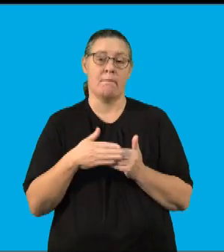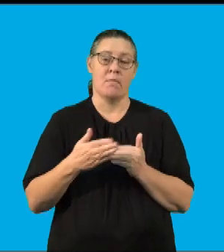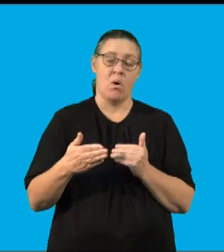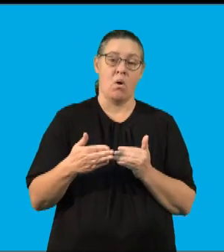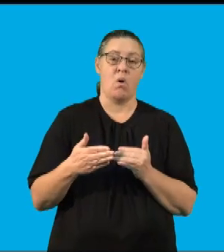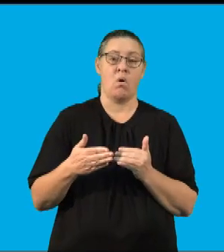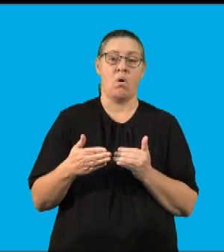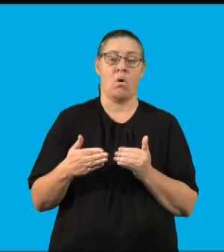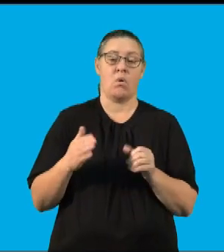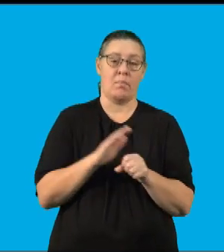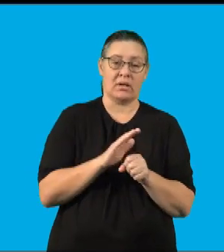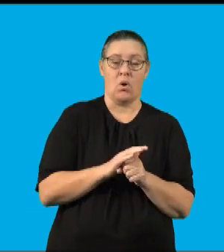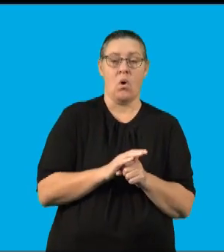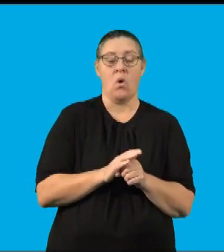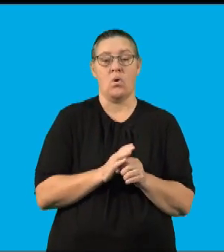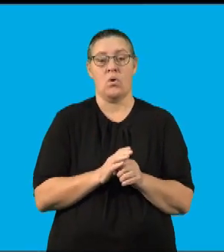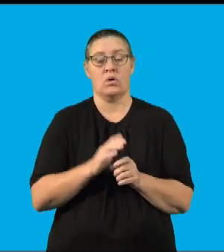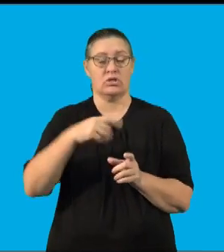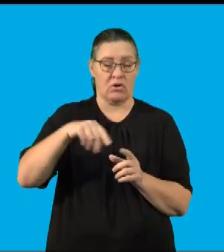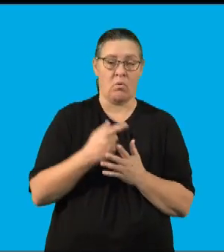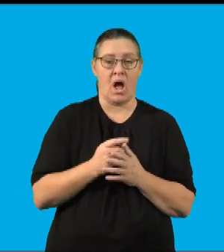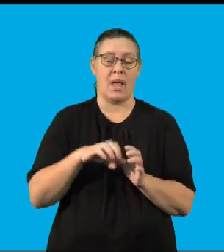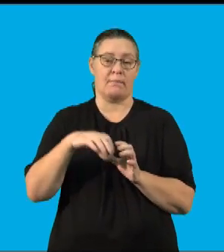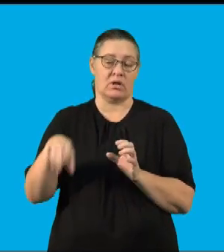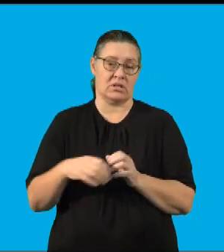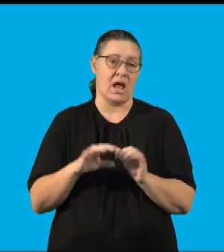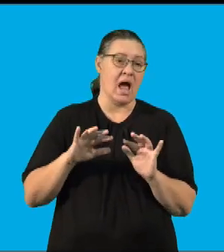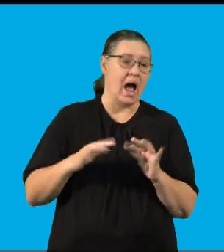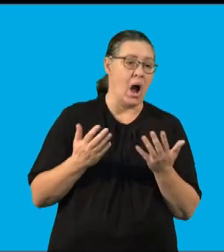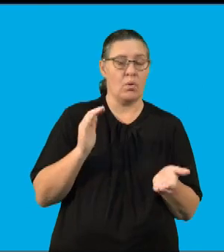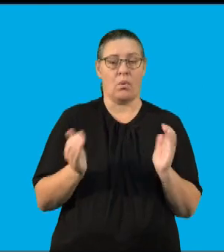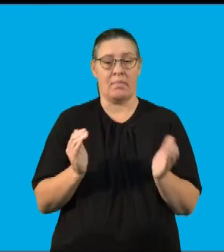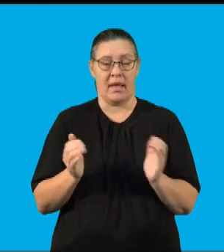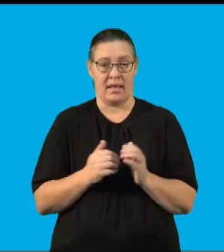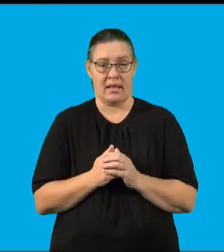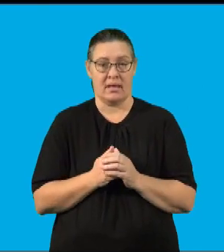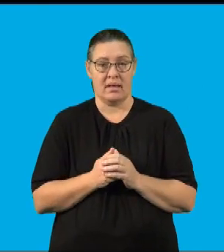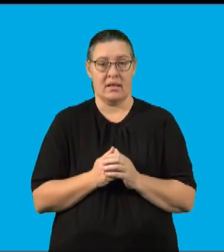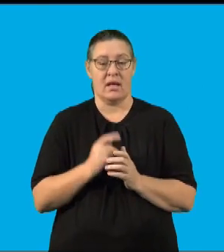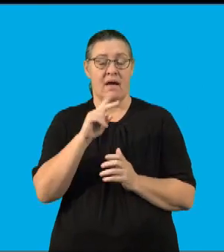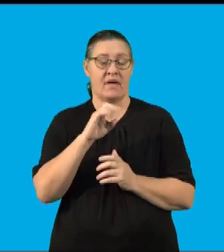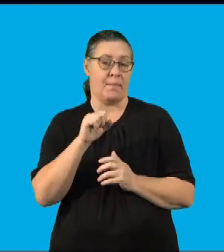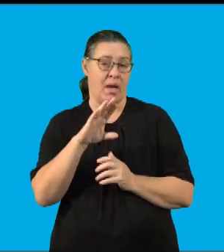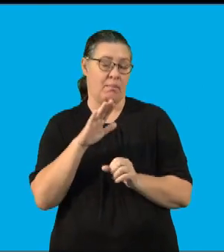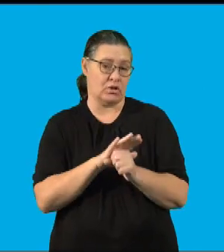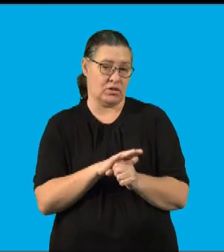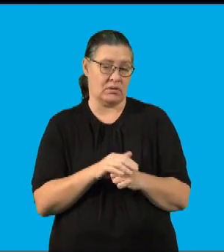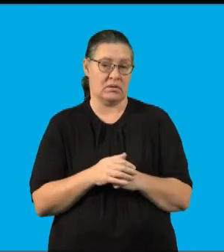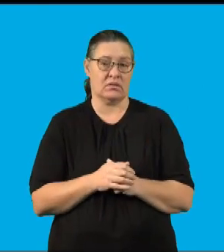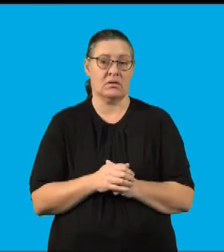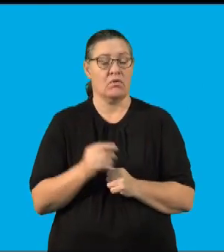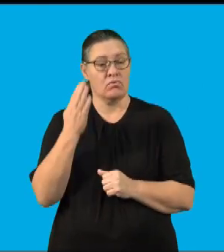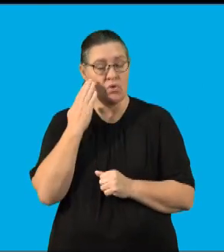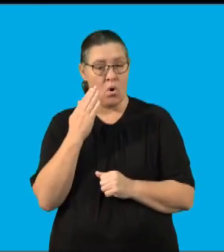say one is more compact or more spherical because it is branched. So how do we then compare now the vapor pressure? We do